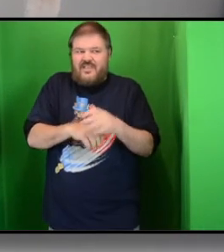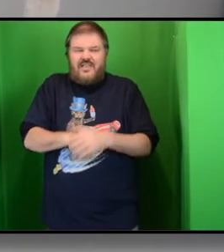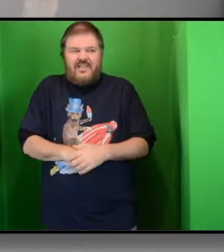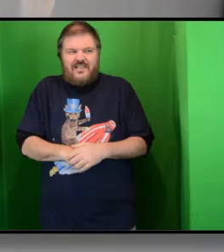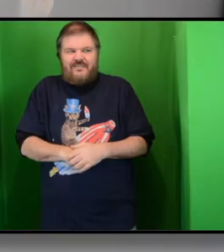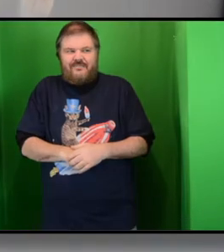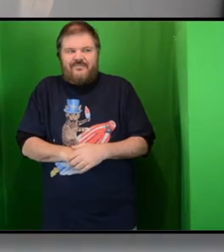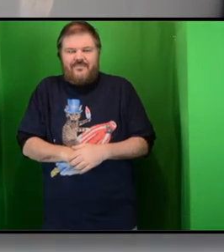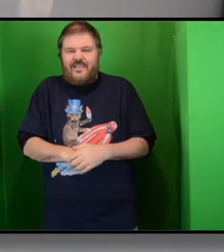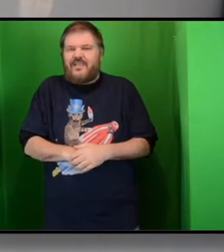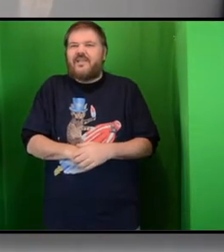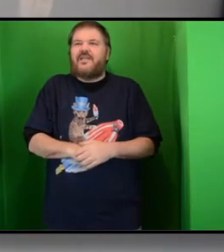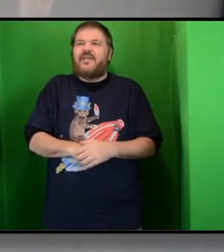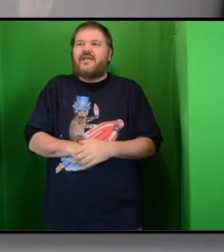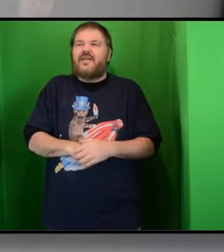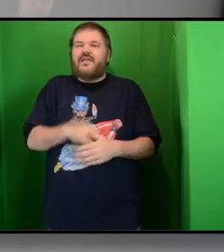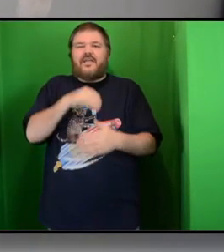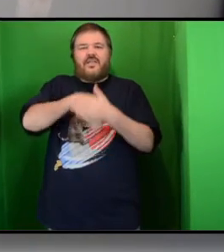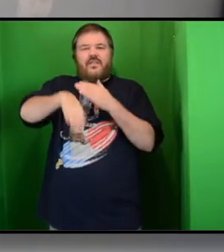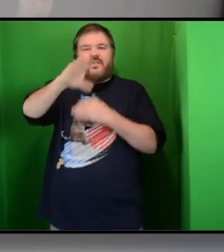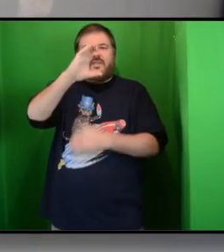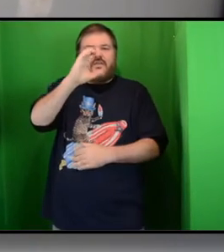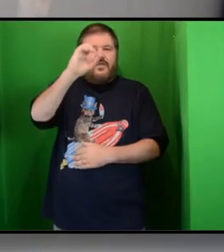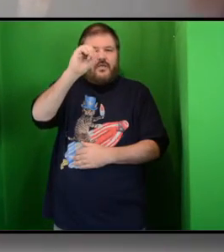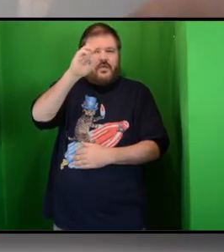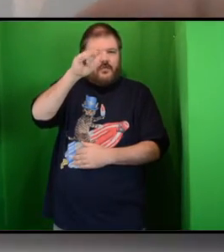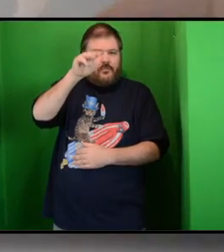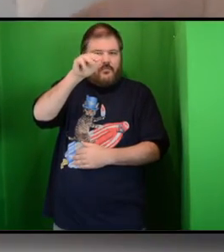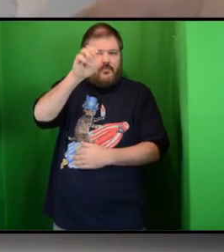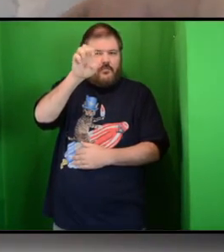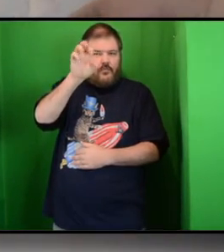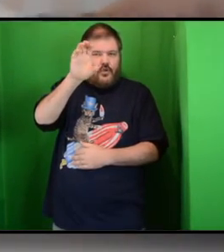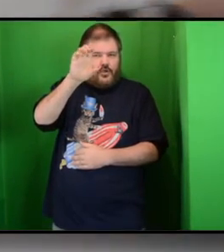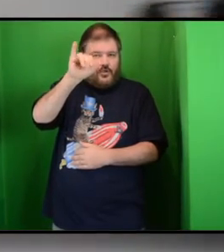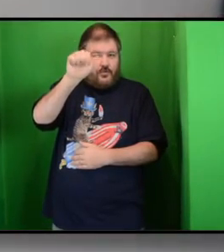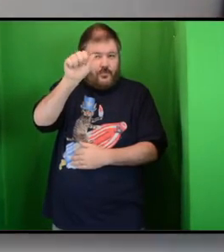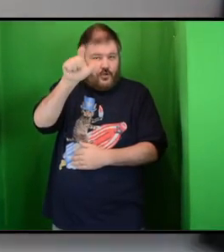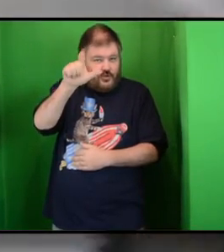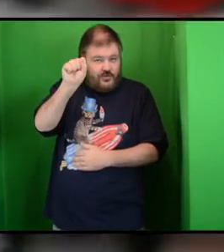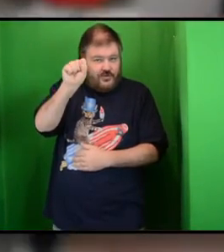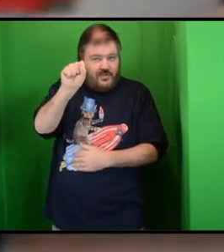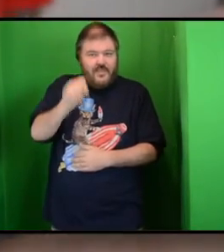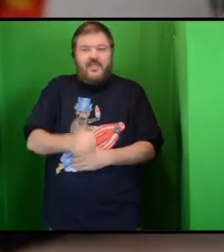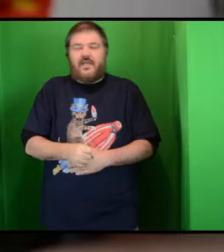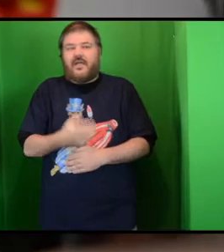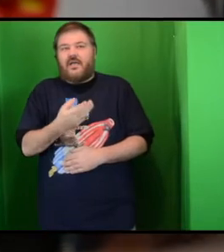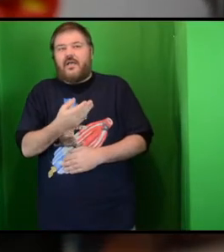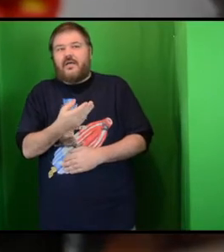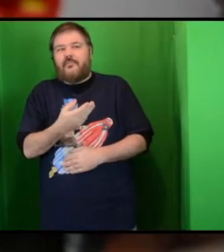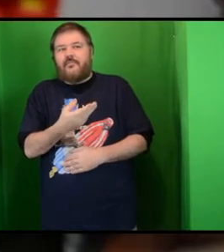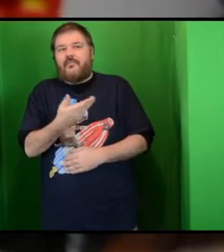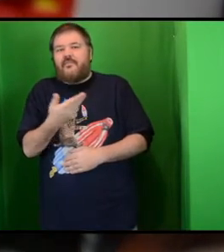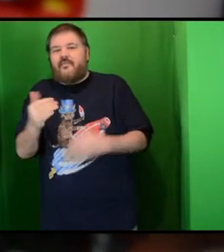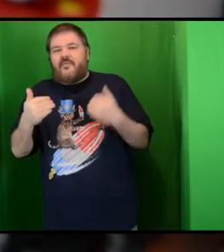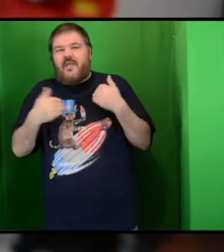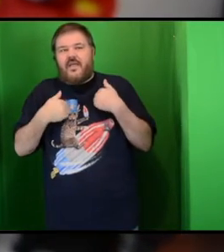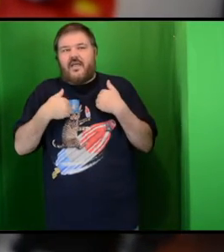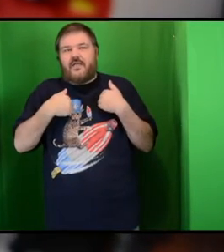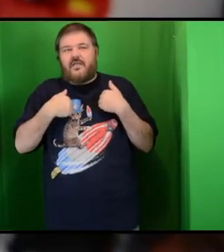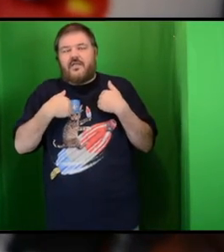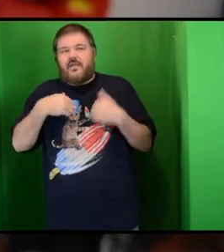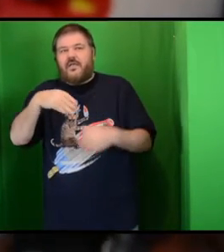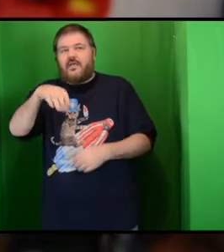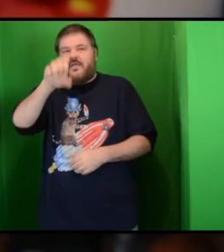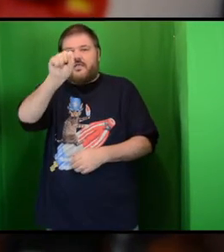off here with, we've got Double Cross over here, and Double Cross is, he transforms into a 2-headed